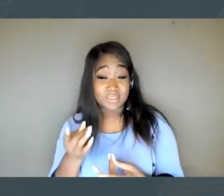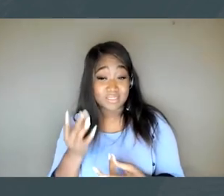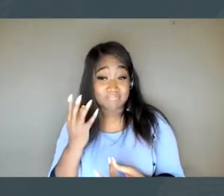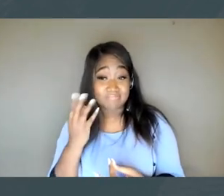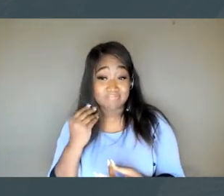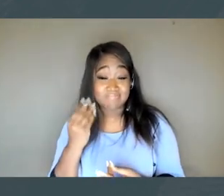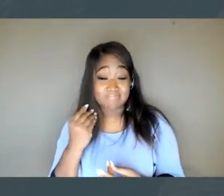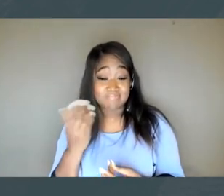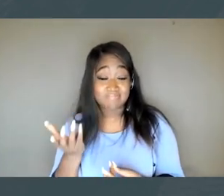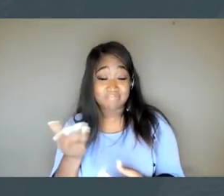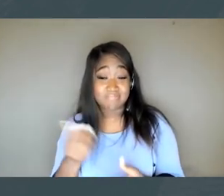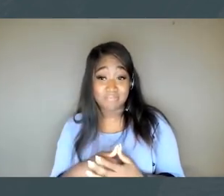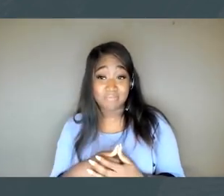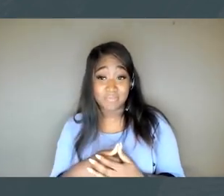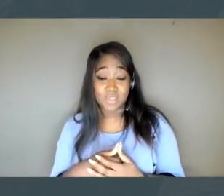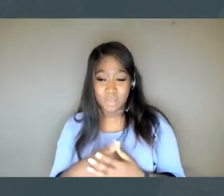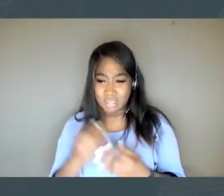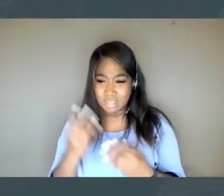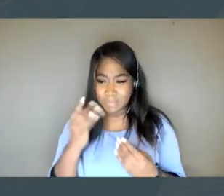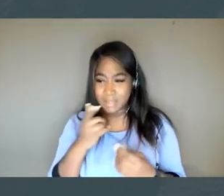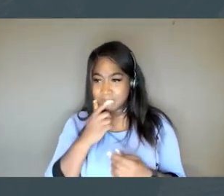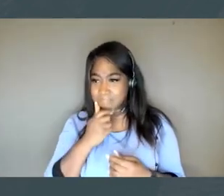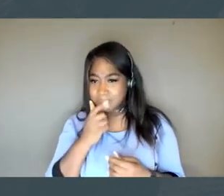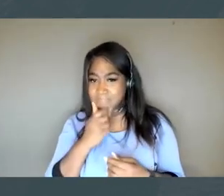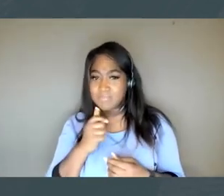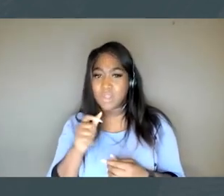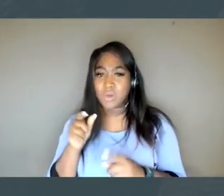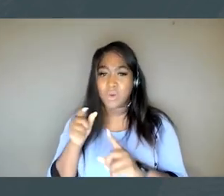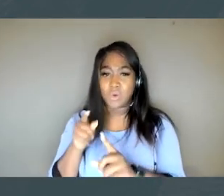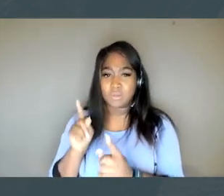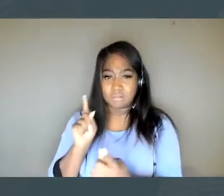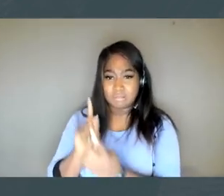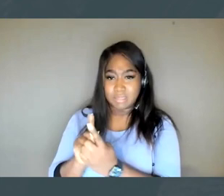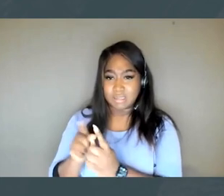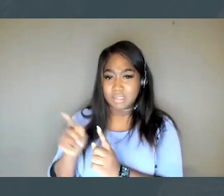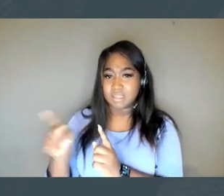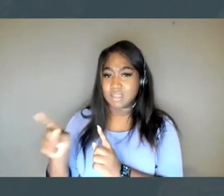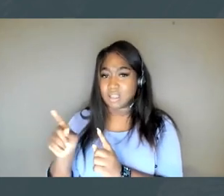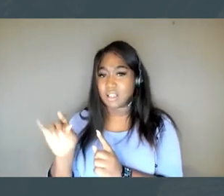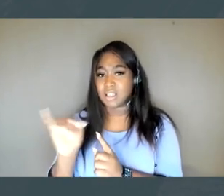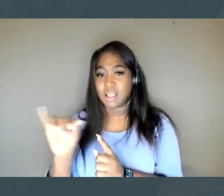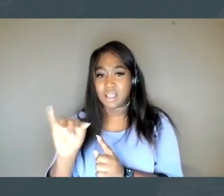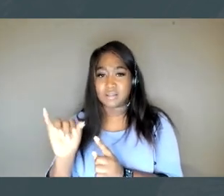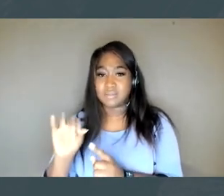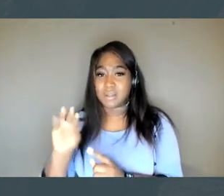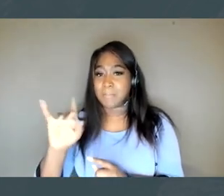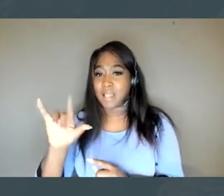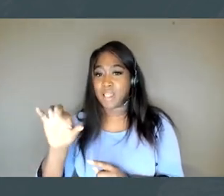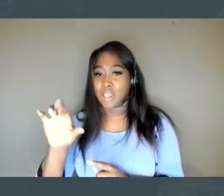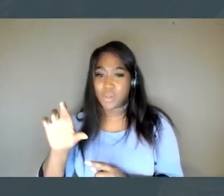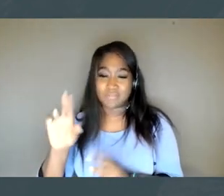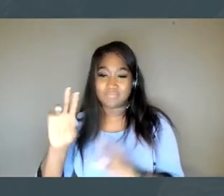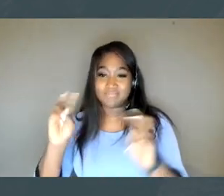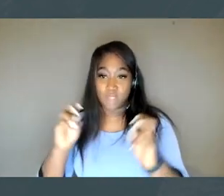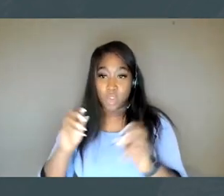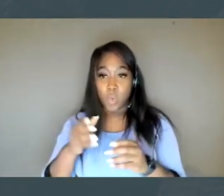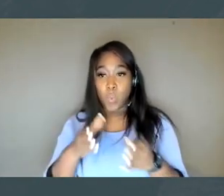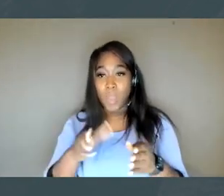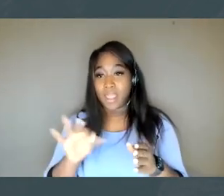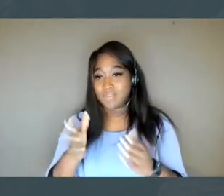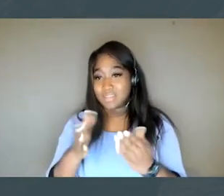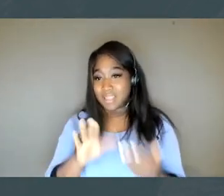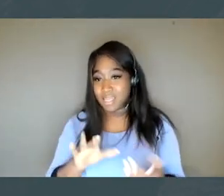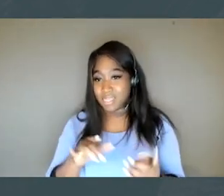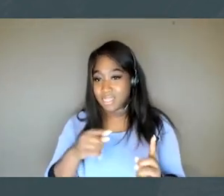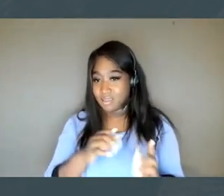you know, to wrestle with. I mean, someone, Joseph Miller in Way of Death, I mean, he, you know, also talks about all